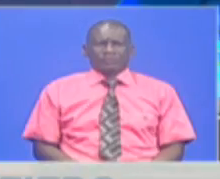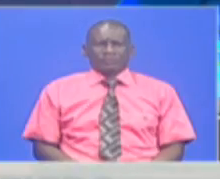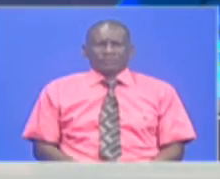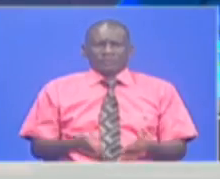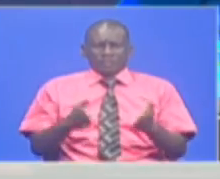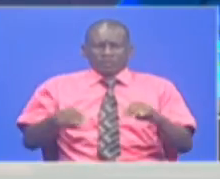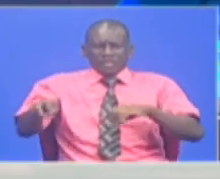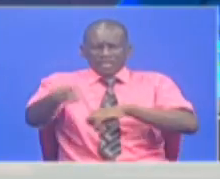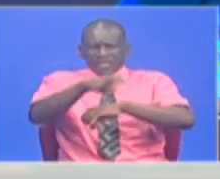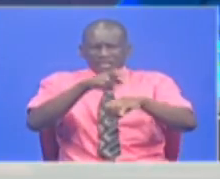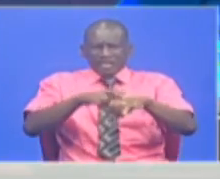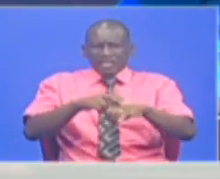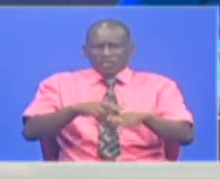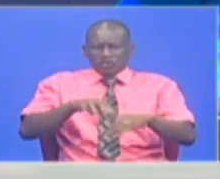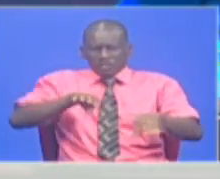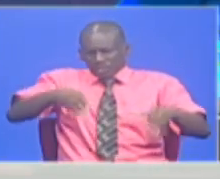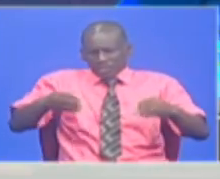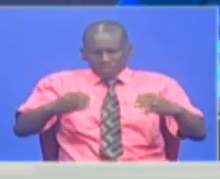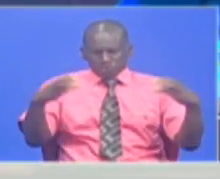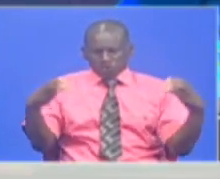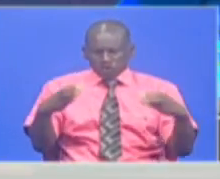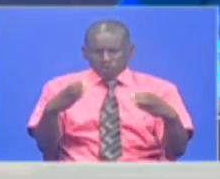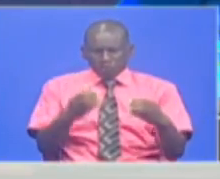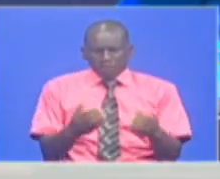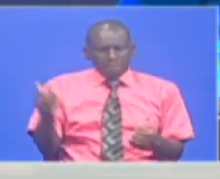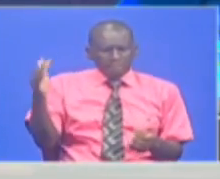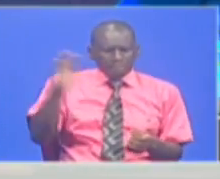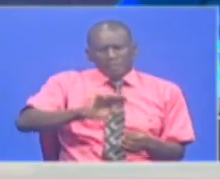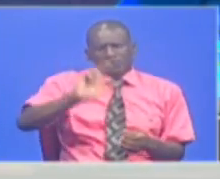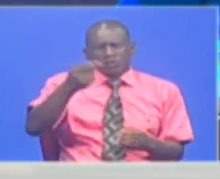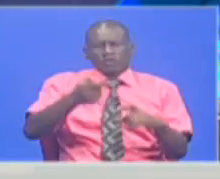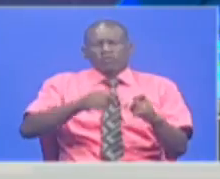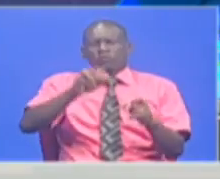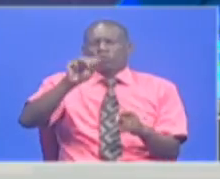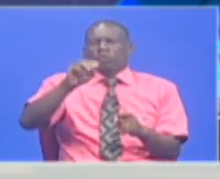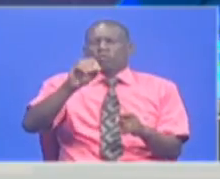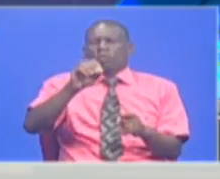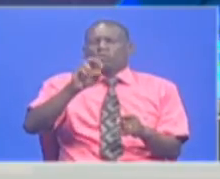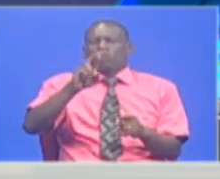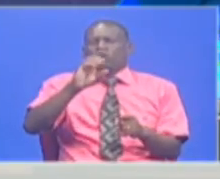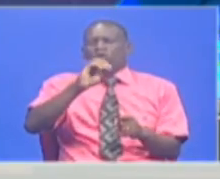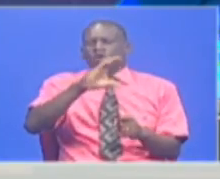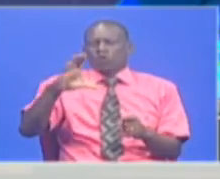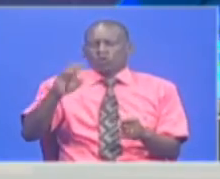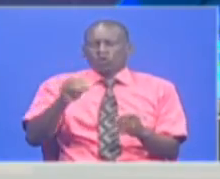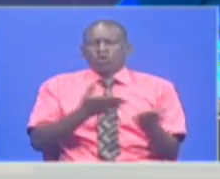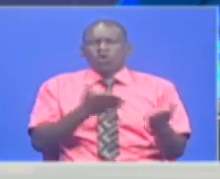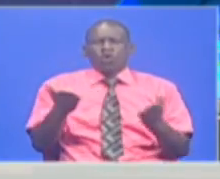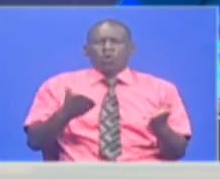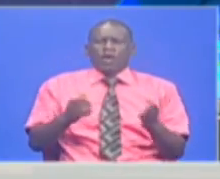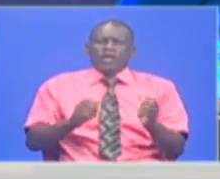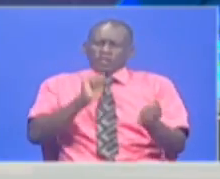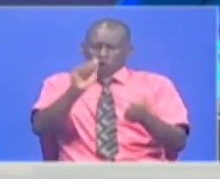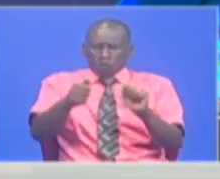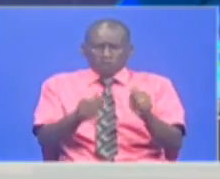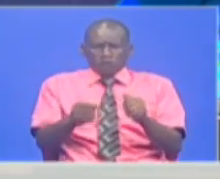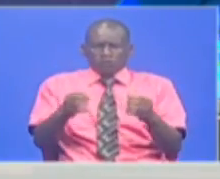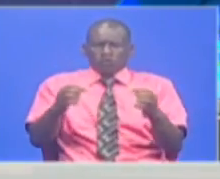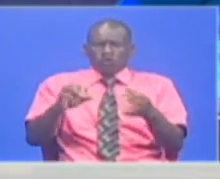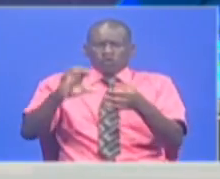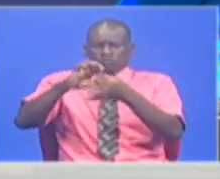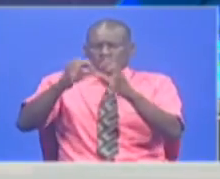the National Paralympics team jetted home from Morocco, where their journey to qualify for the Tokyo Paralympic Games